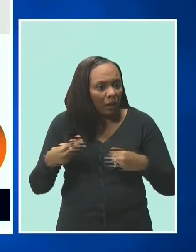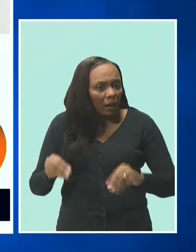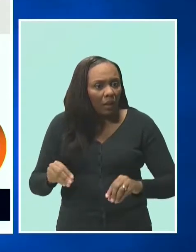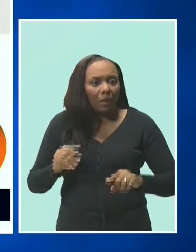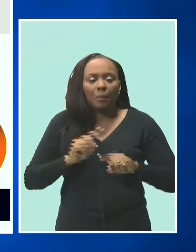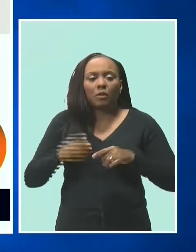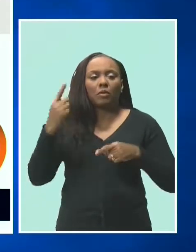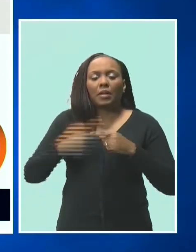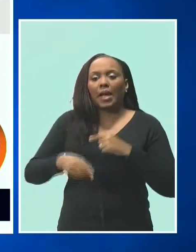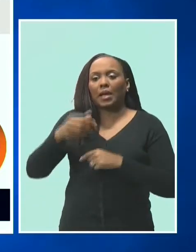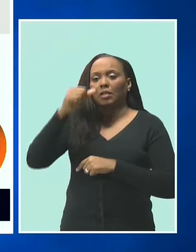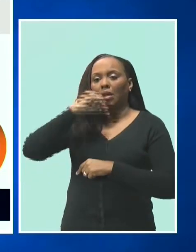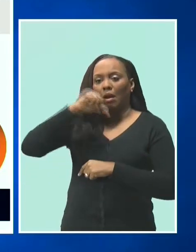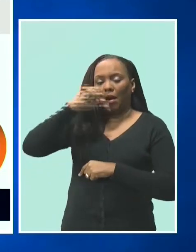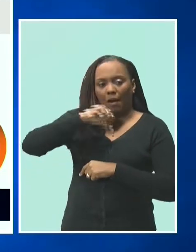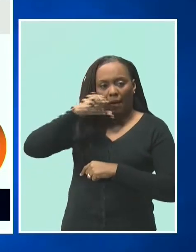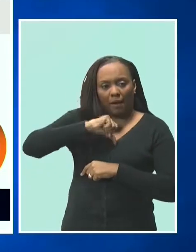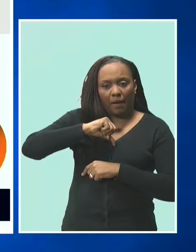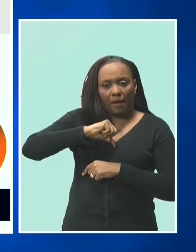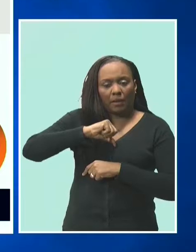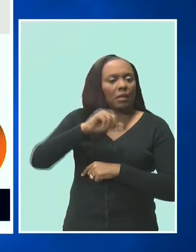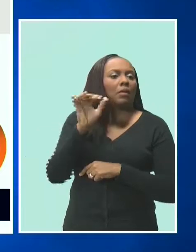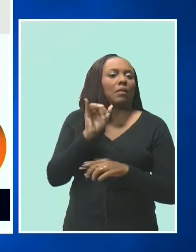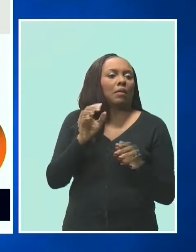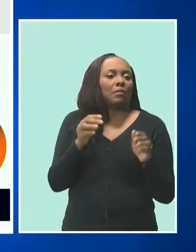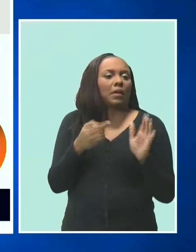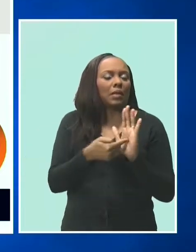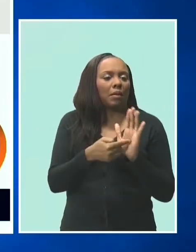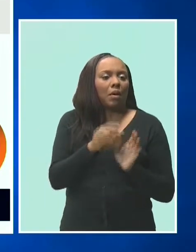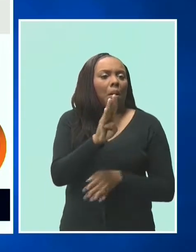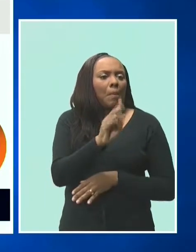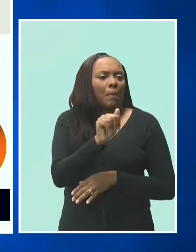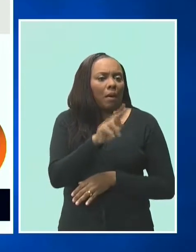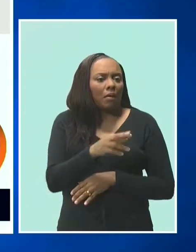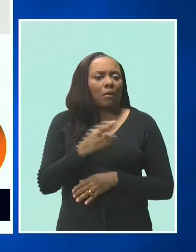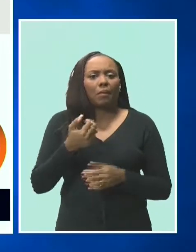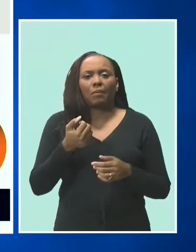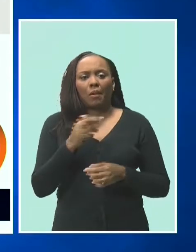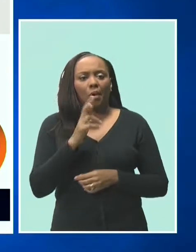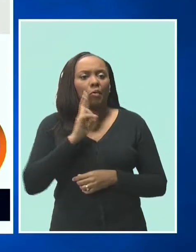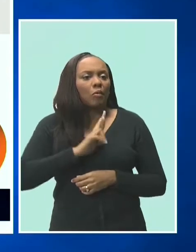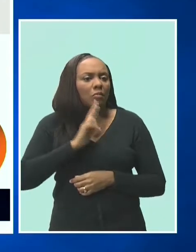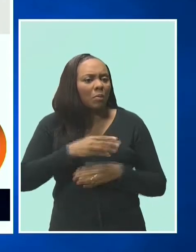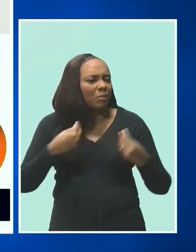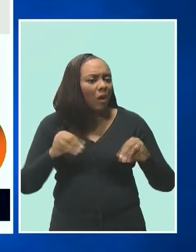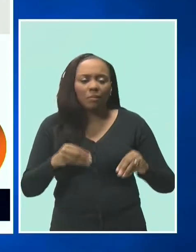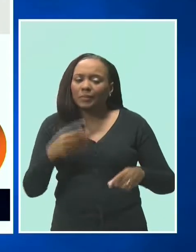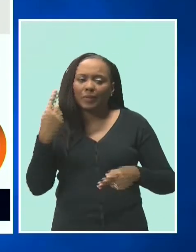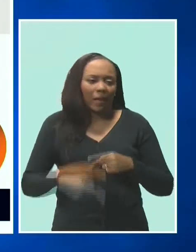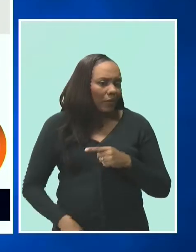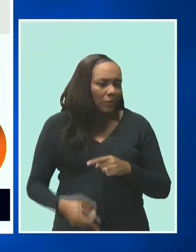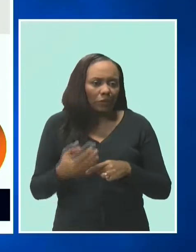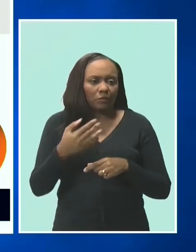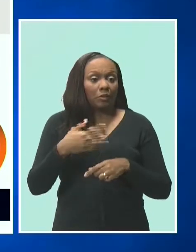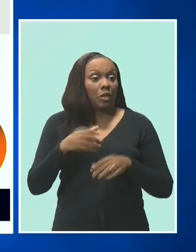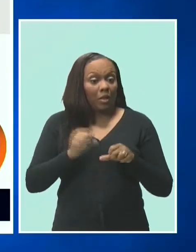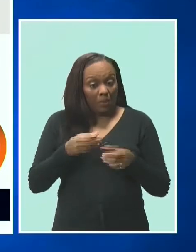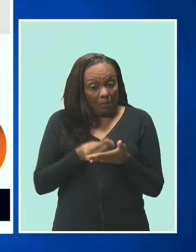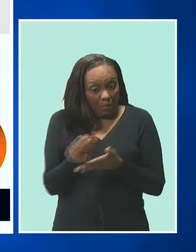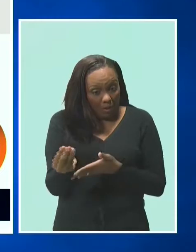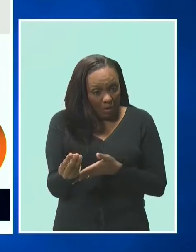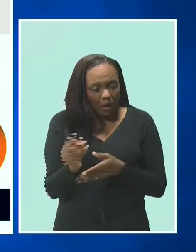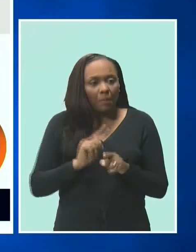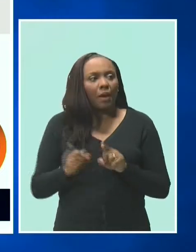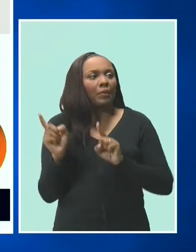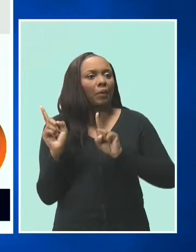is prohibited. So that's why the bars are still closed, i.e. keep out the rum shops. So you can buy the drink of your choice, but go